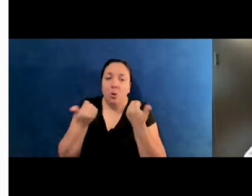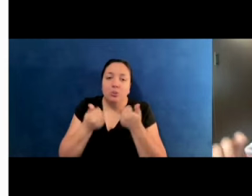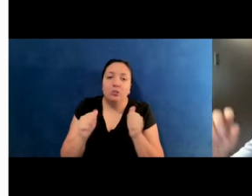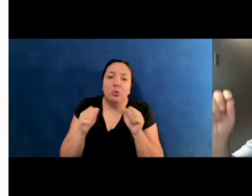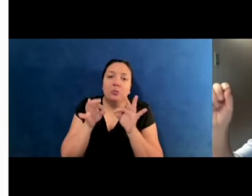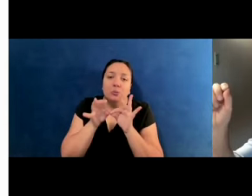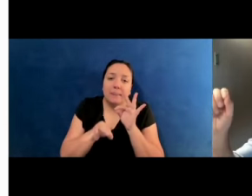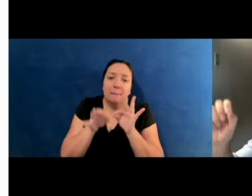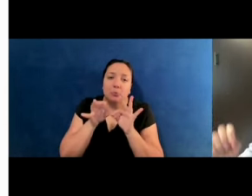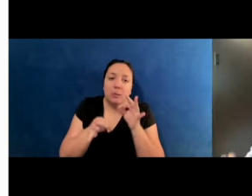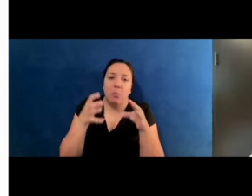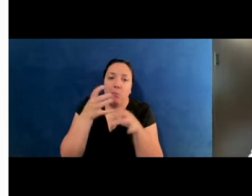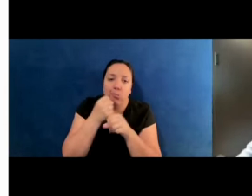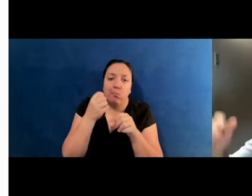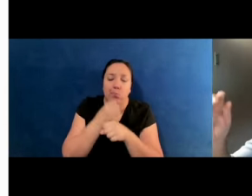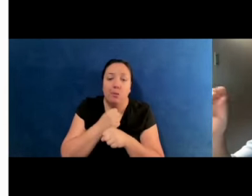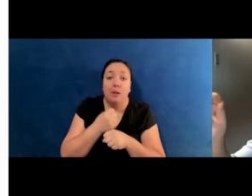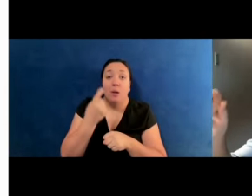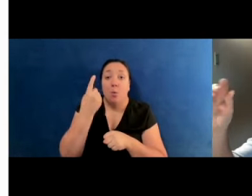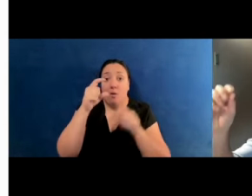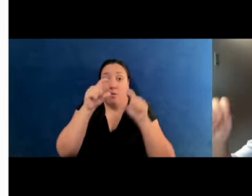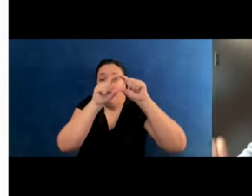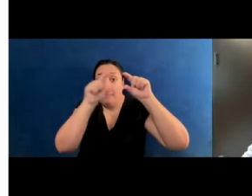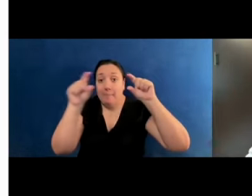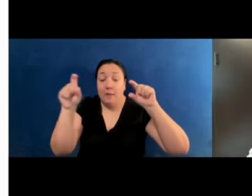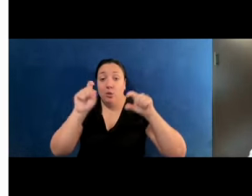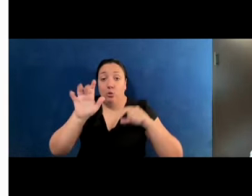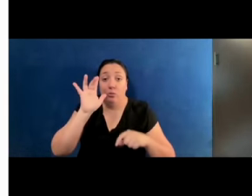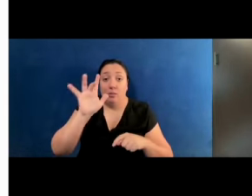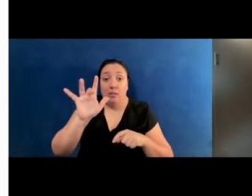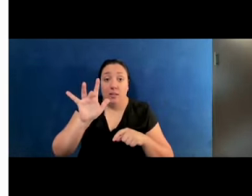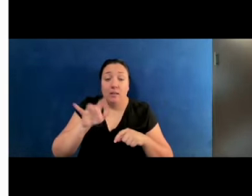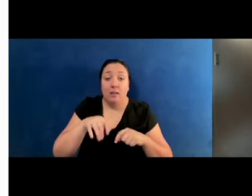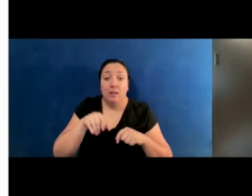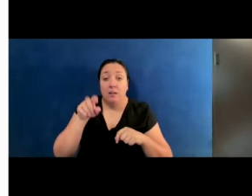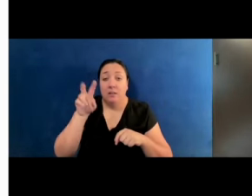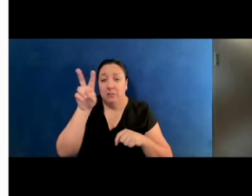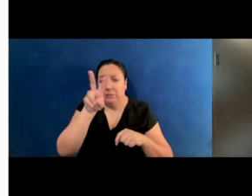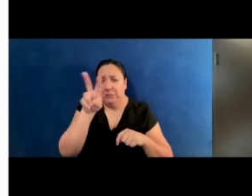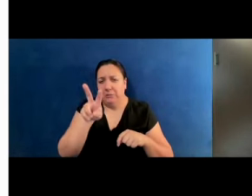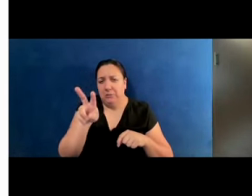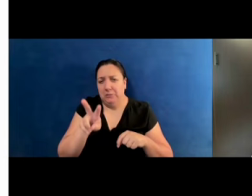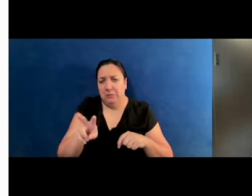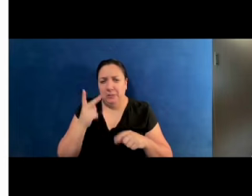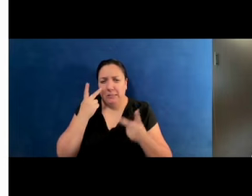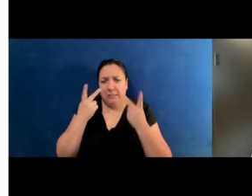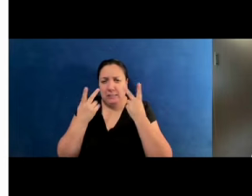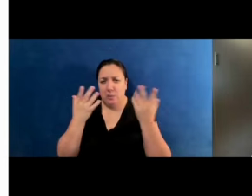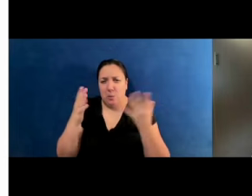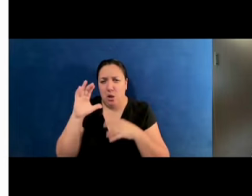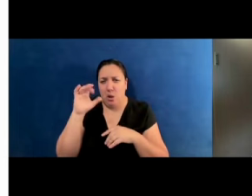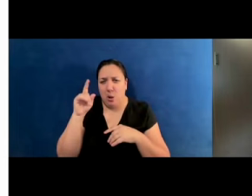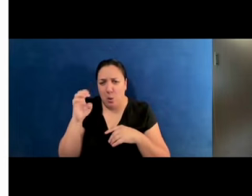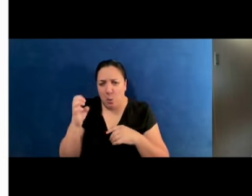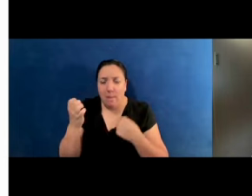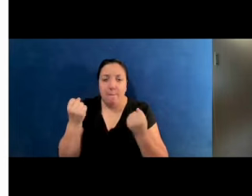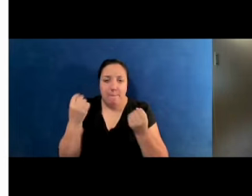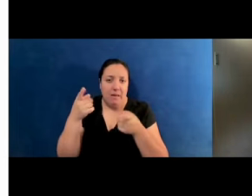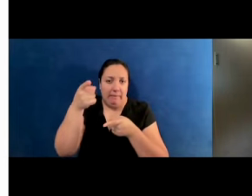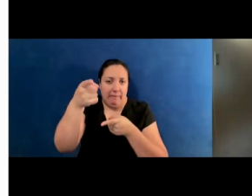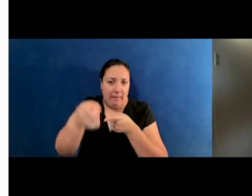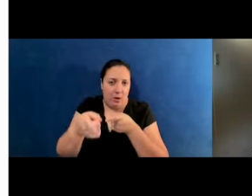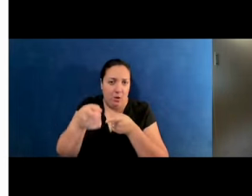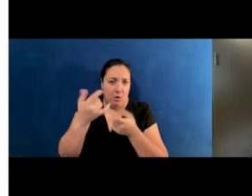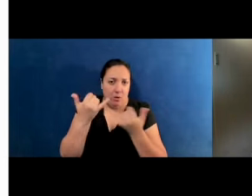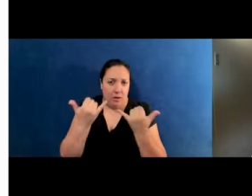as possible. There is a place where you could just click and kind of review what these diagnosis codes are. You can see many of them right